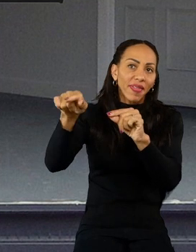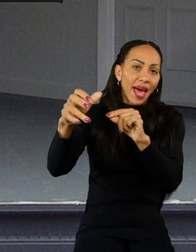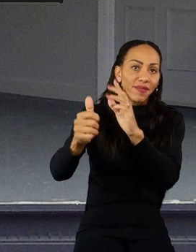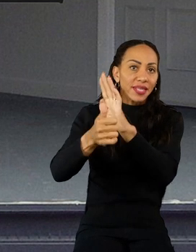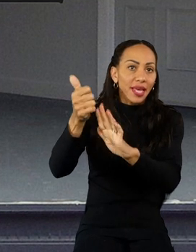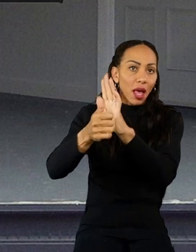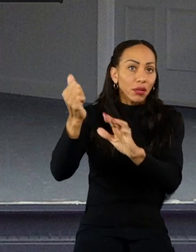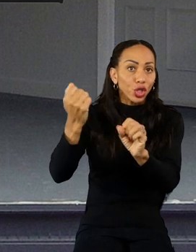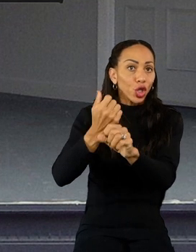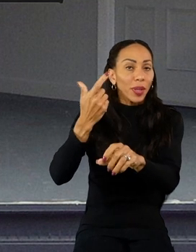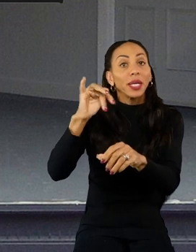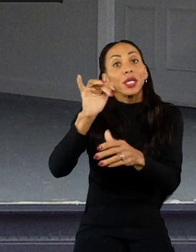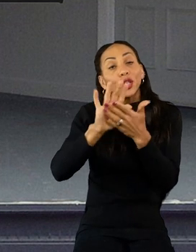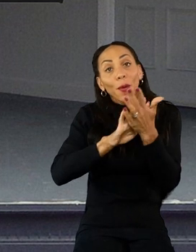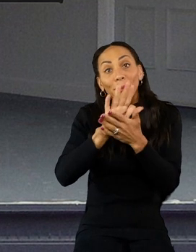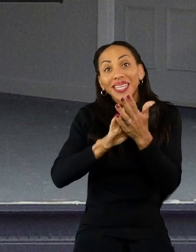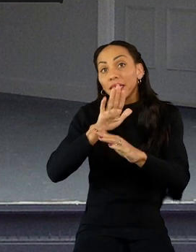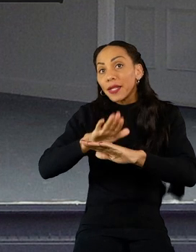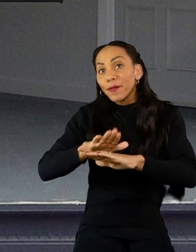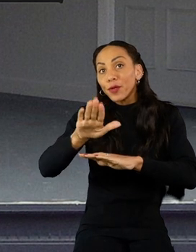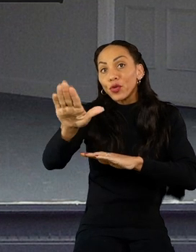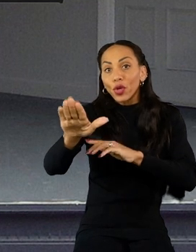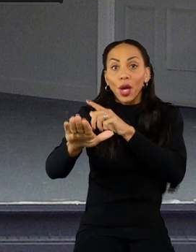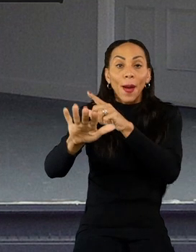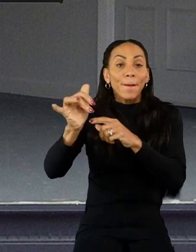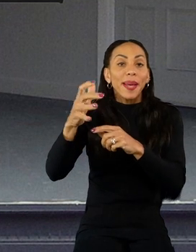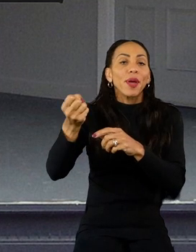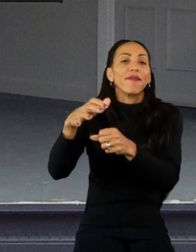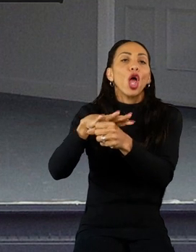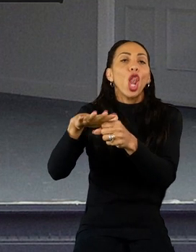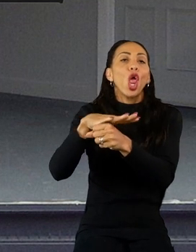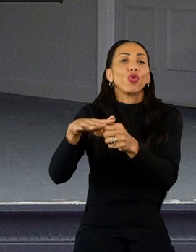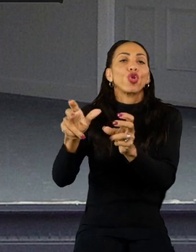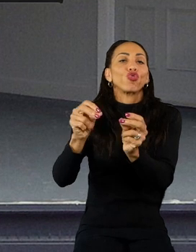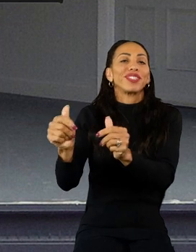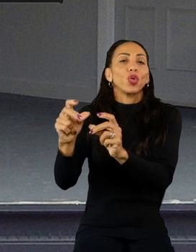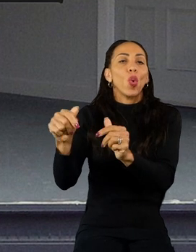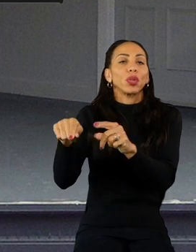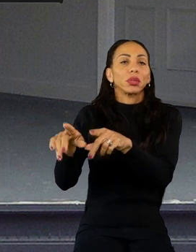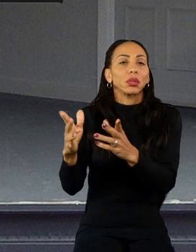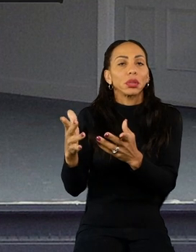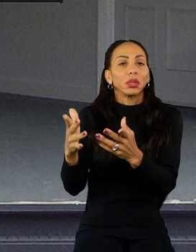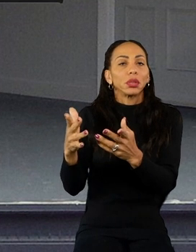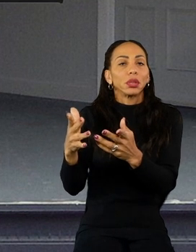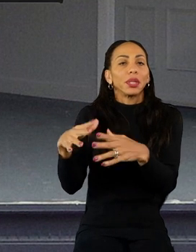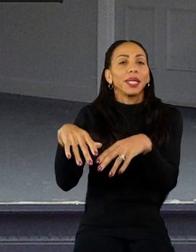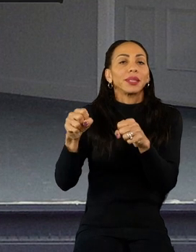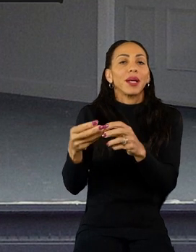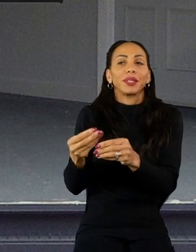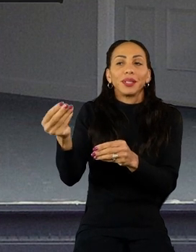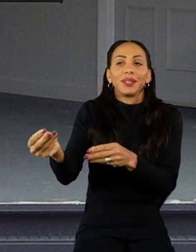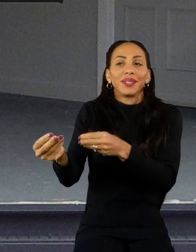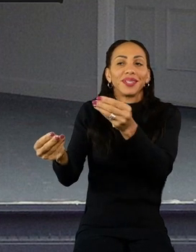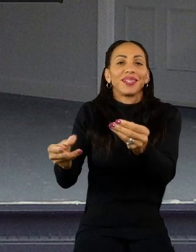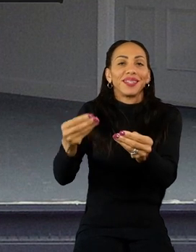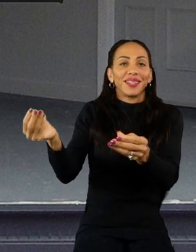card. You know that they have the skills to do it. So it might be that in the future, you have a local resource you can